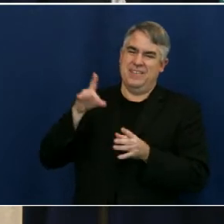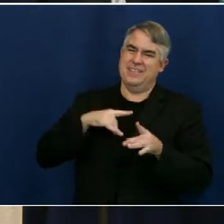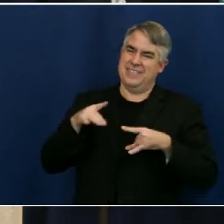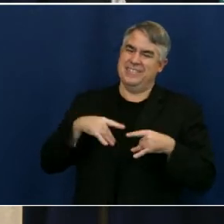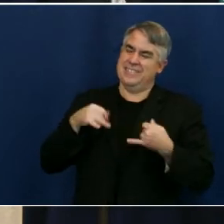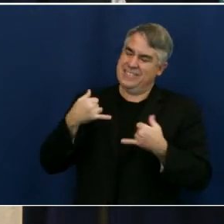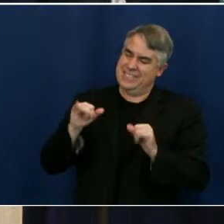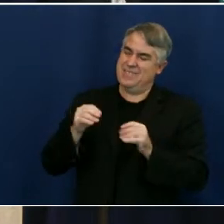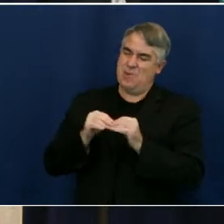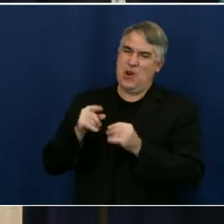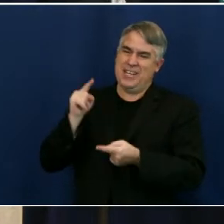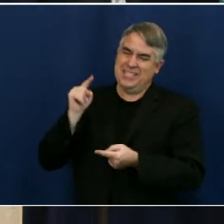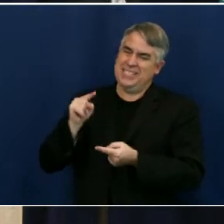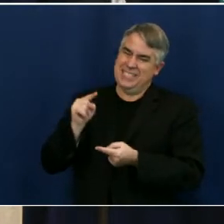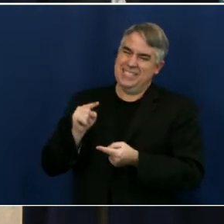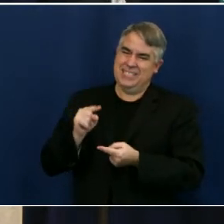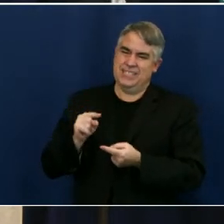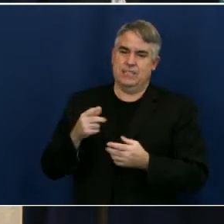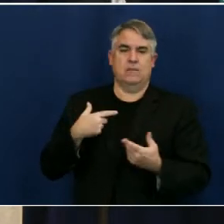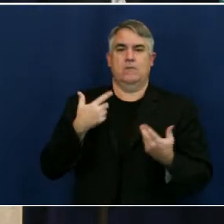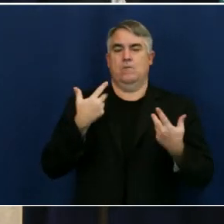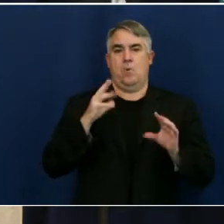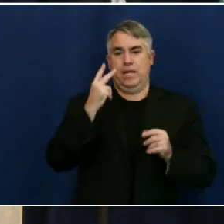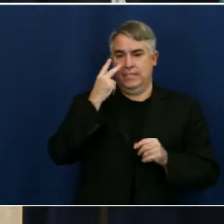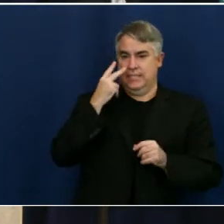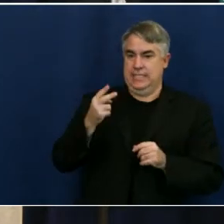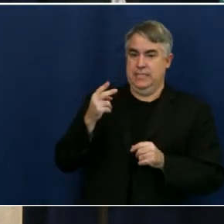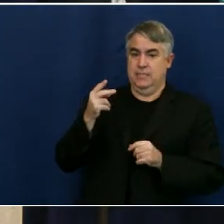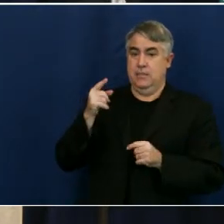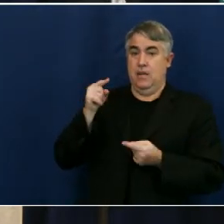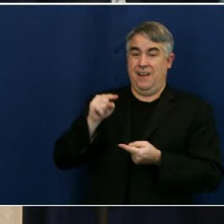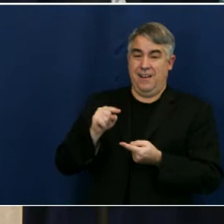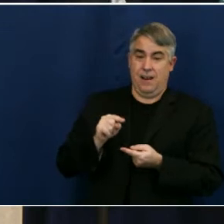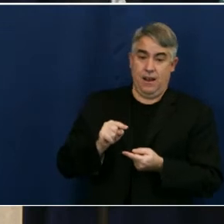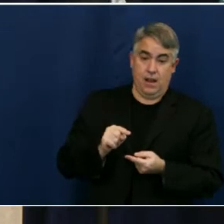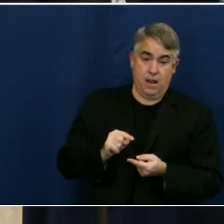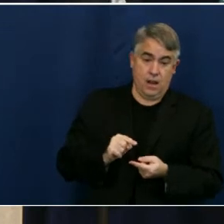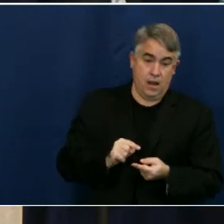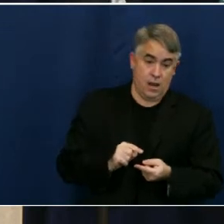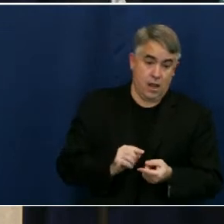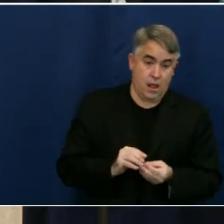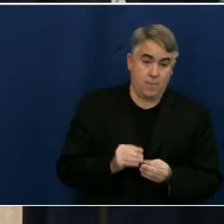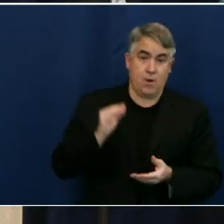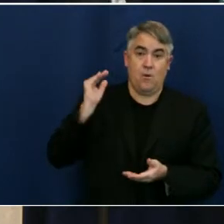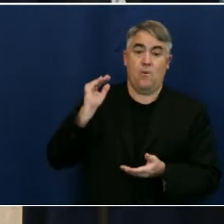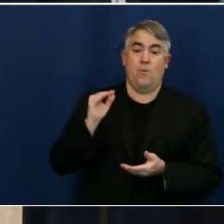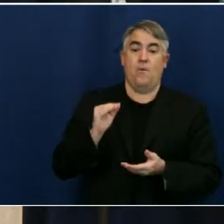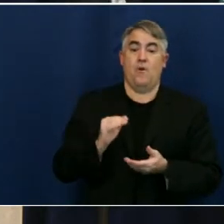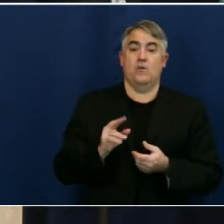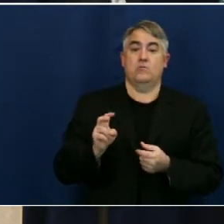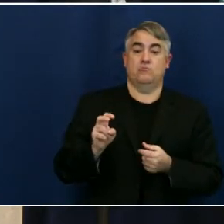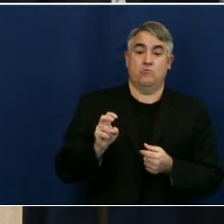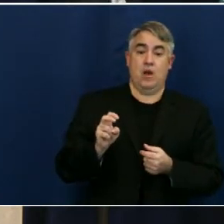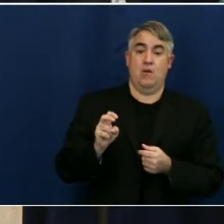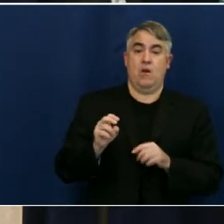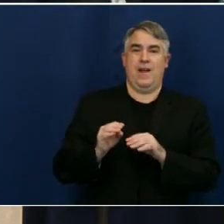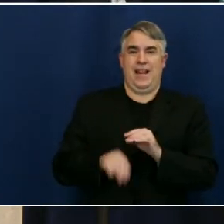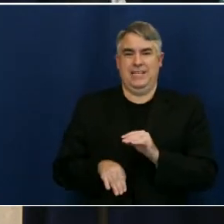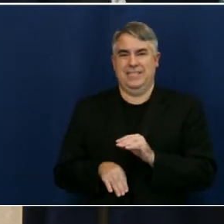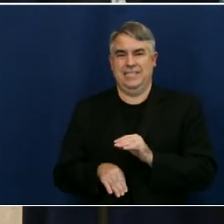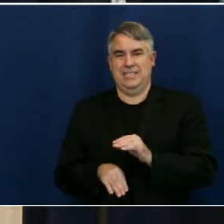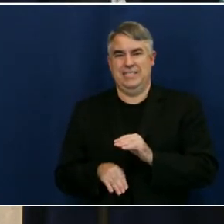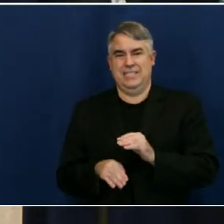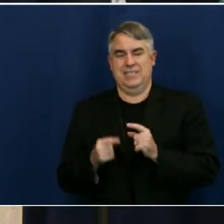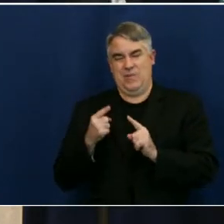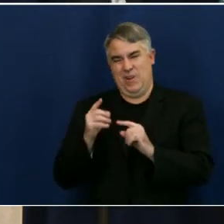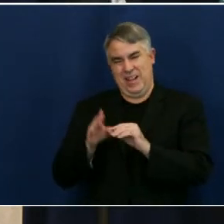want to see that. We want to see our numbers go back down to 200 or less. And actually, as we